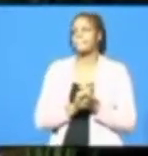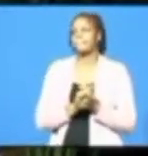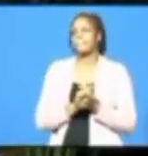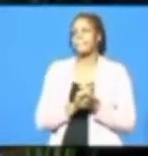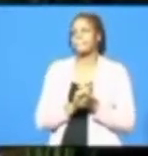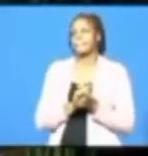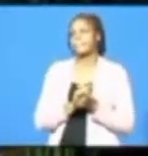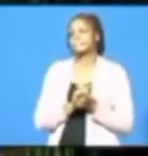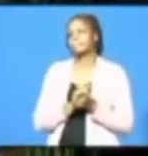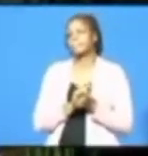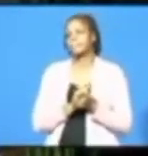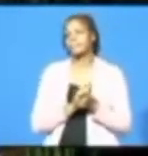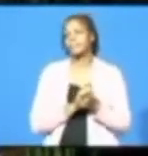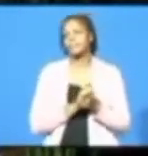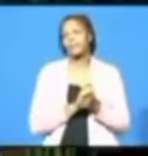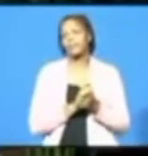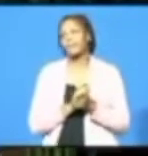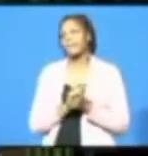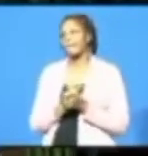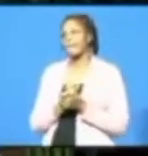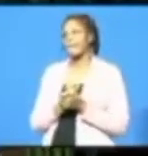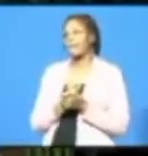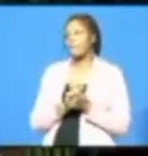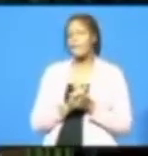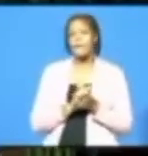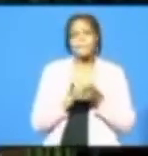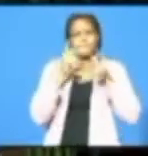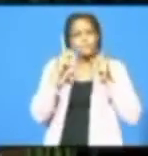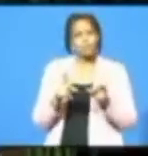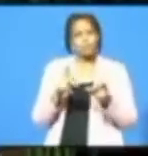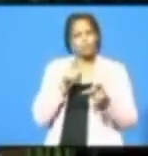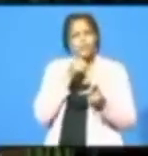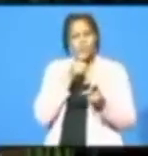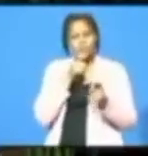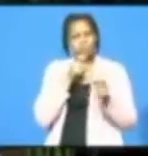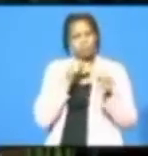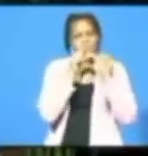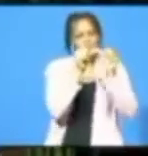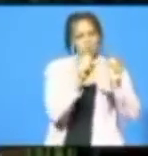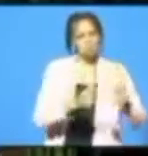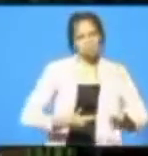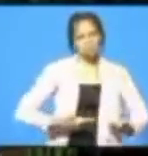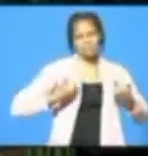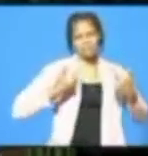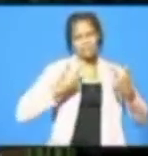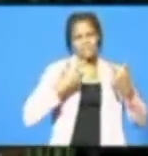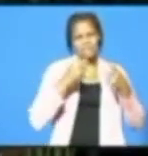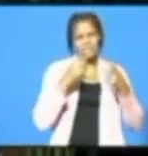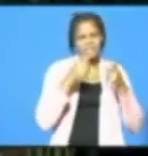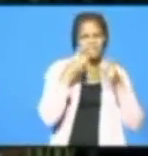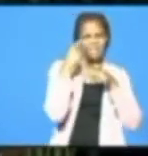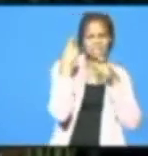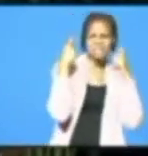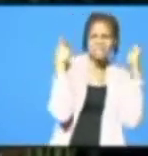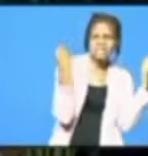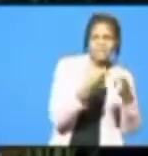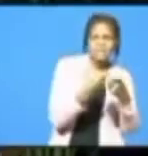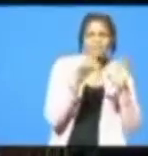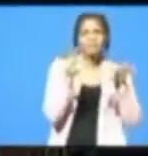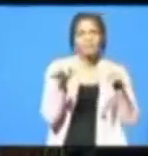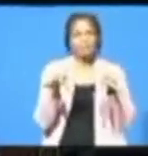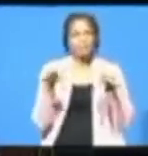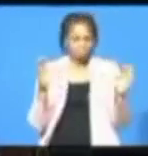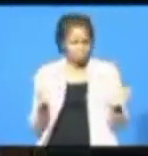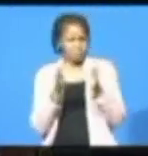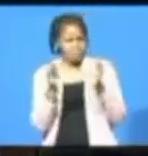who is still in sin can be encouraged that there is